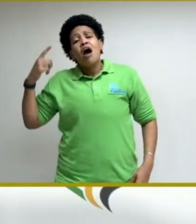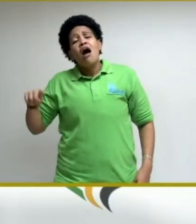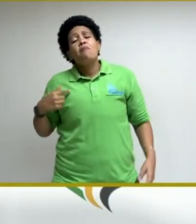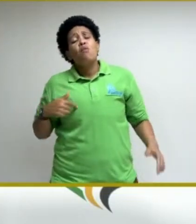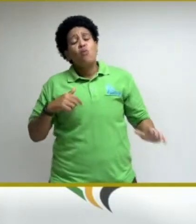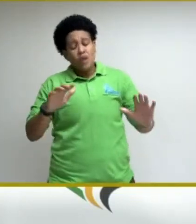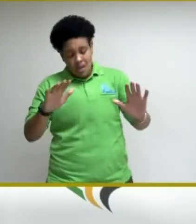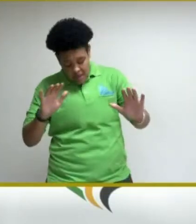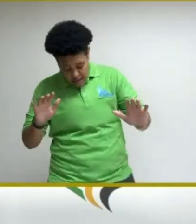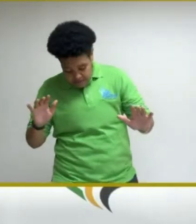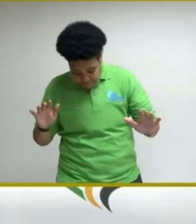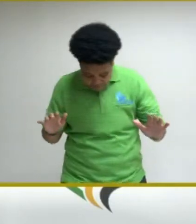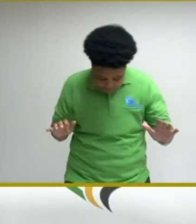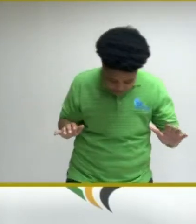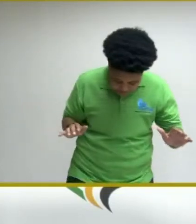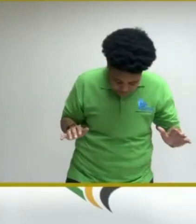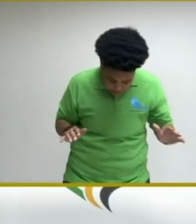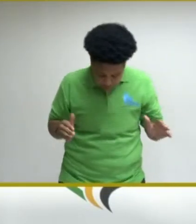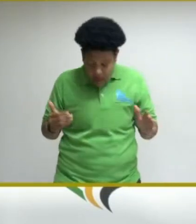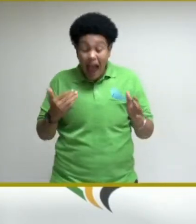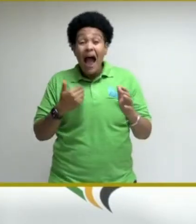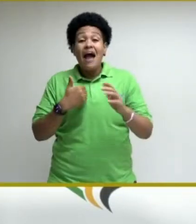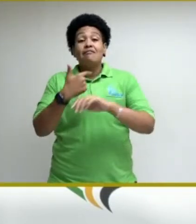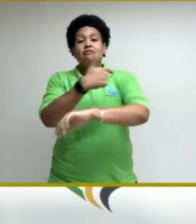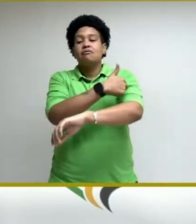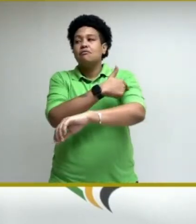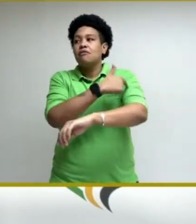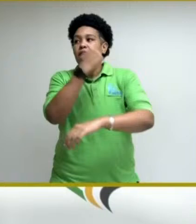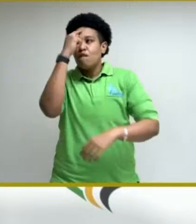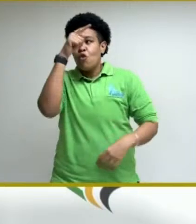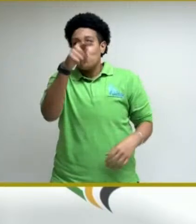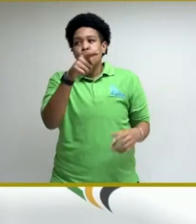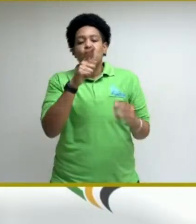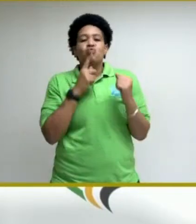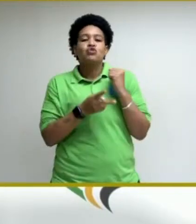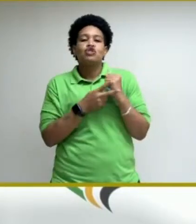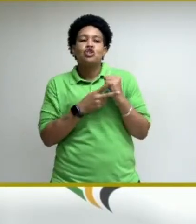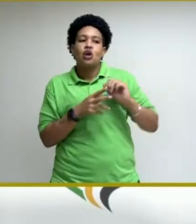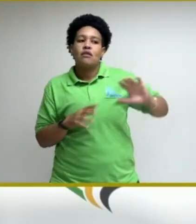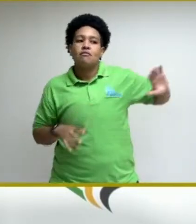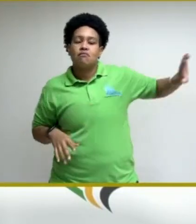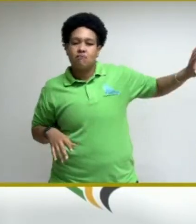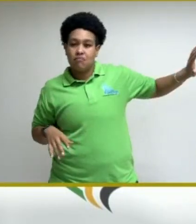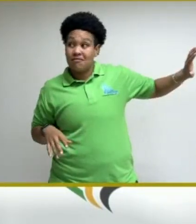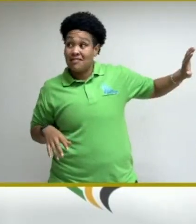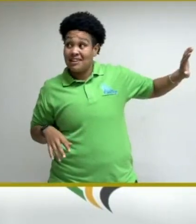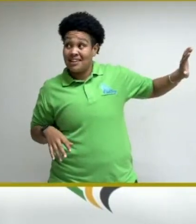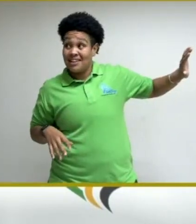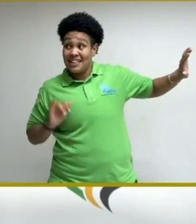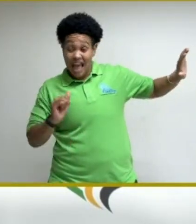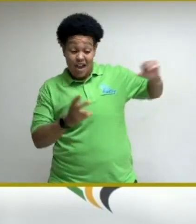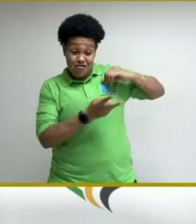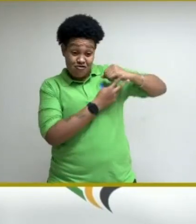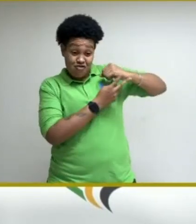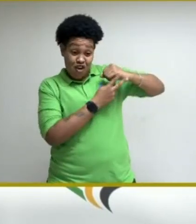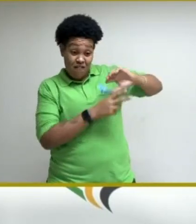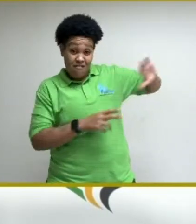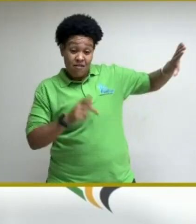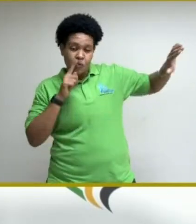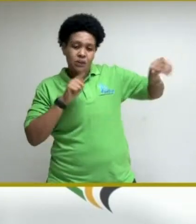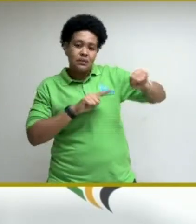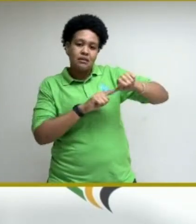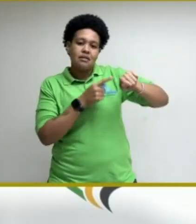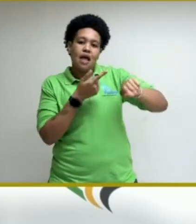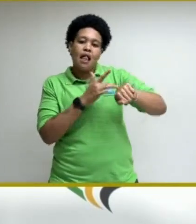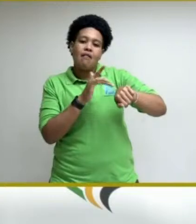have a dose for you in reserve. That dose is going to be made available starting next